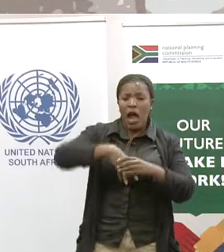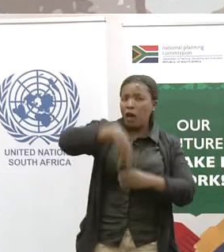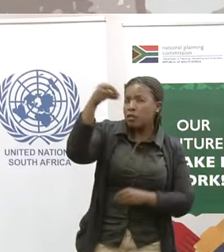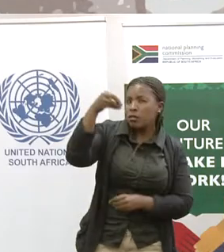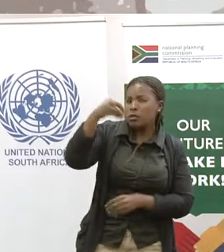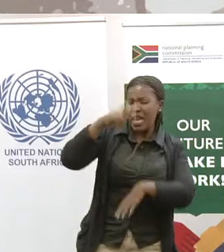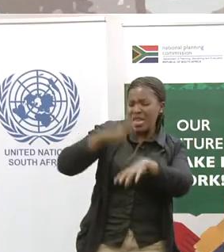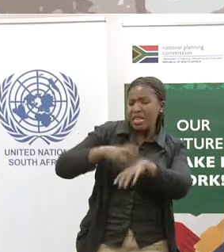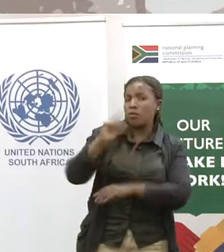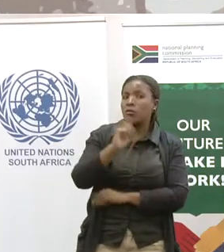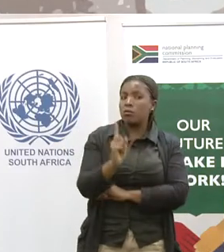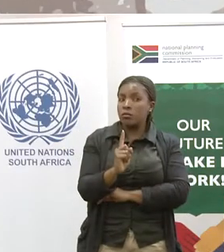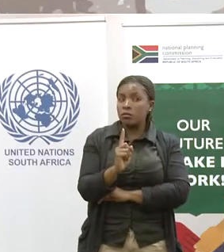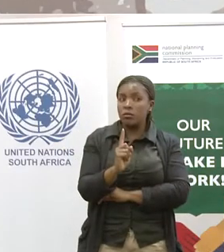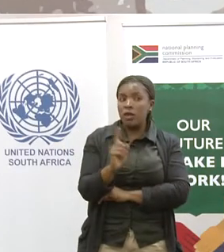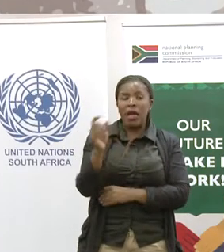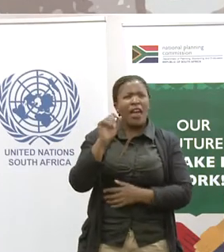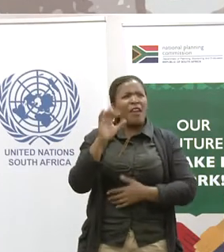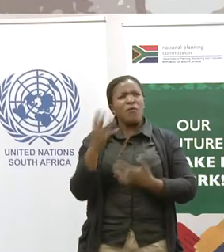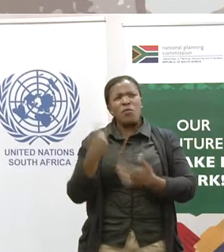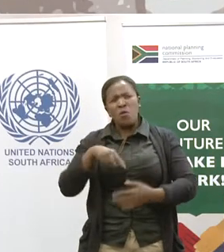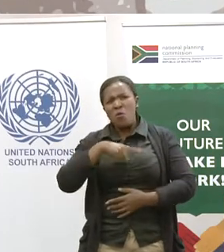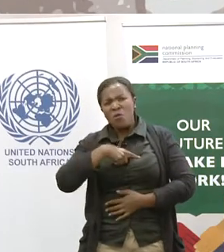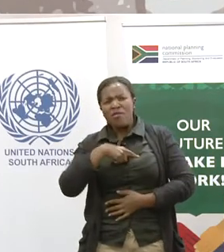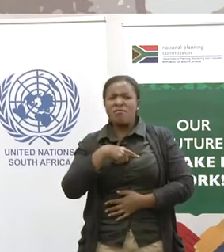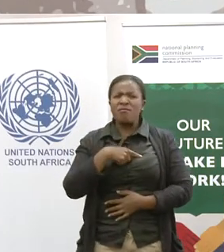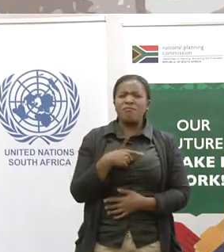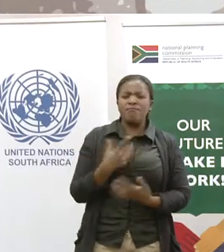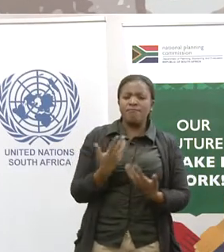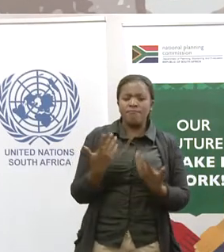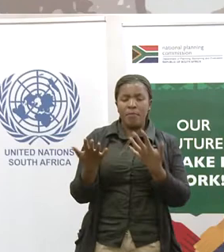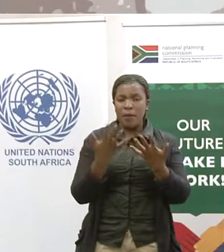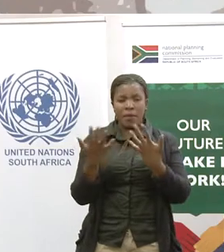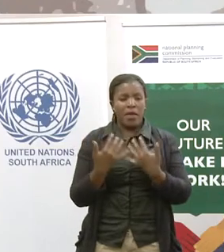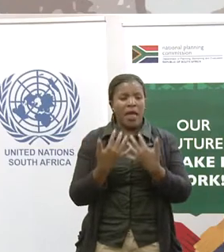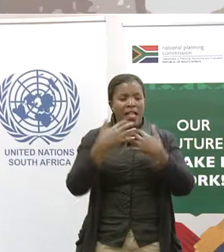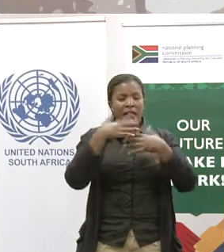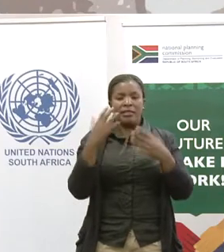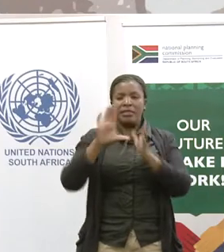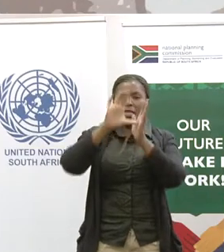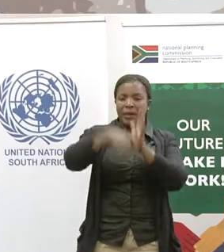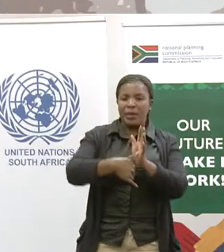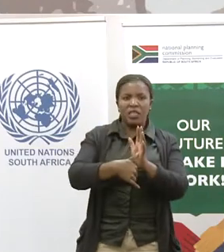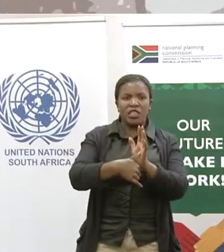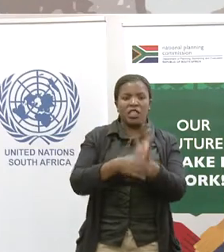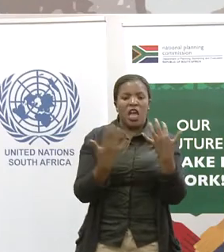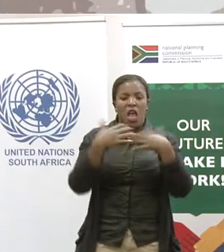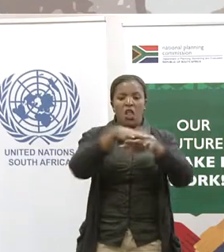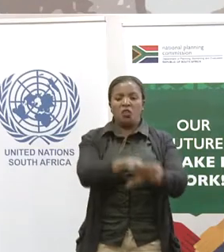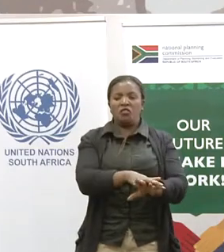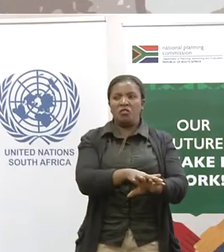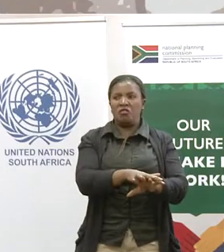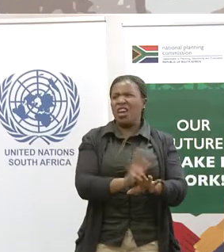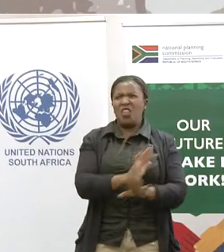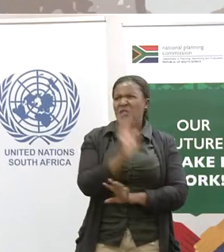expecting? And if we don't set disability inclusive indicators, surely we are not going to